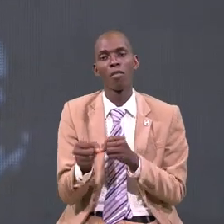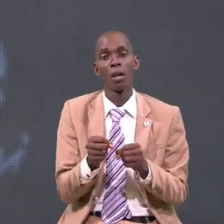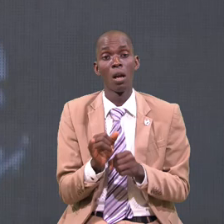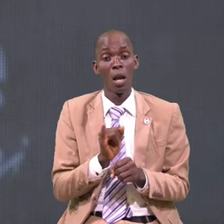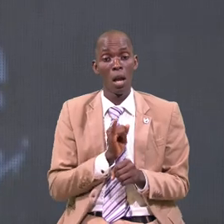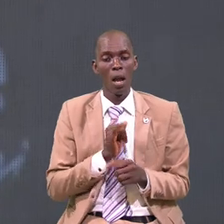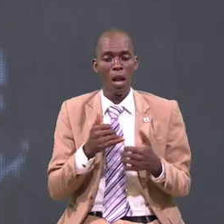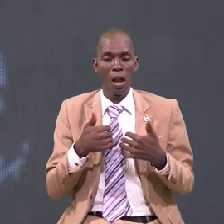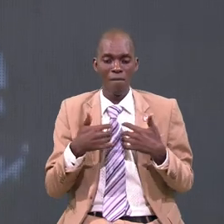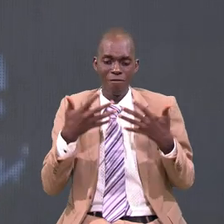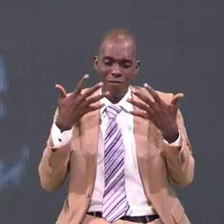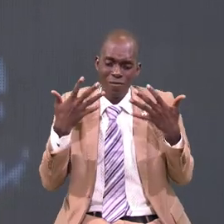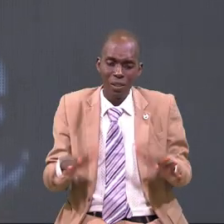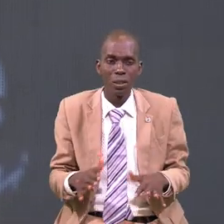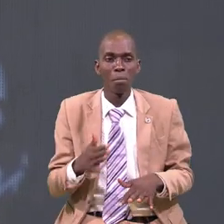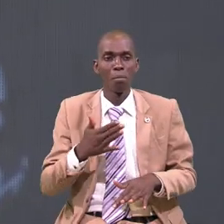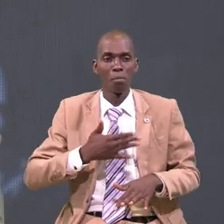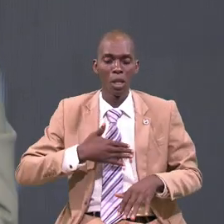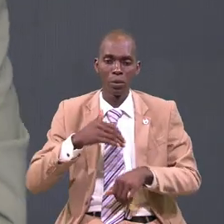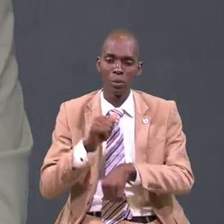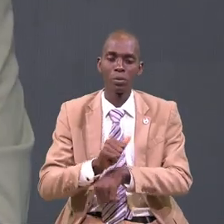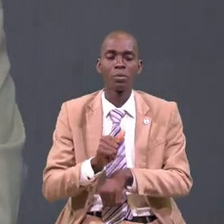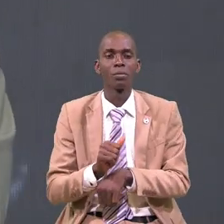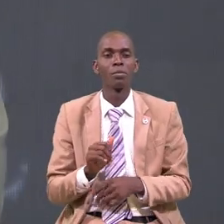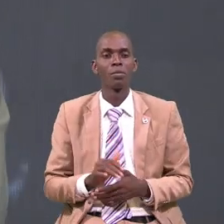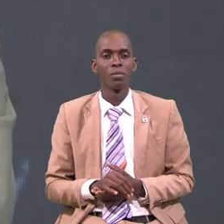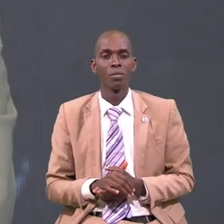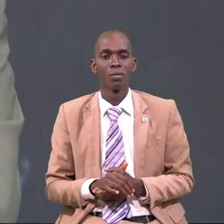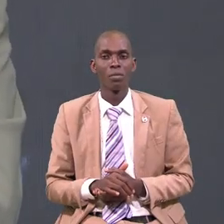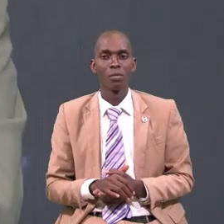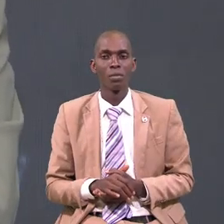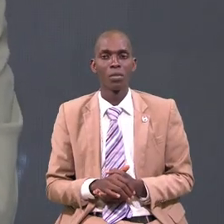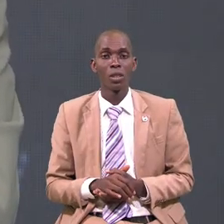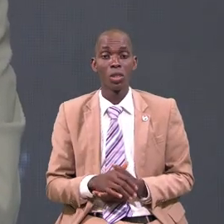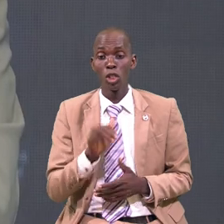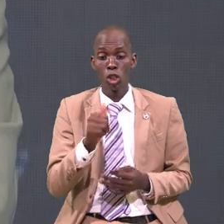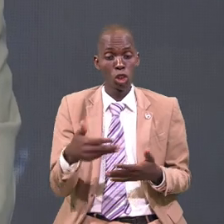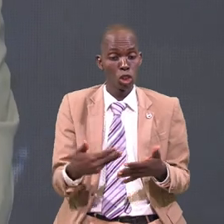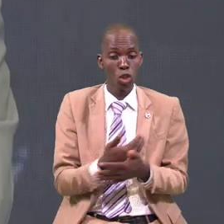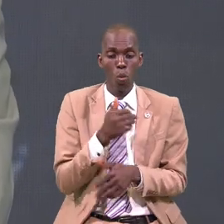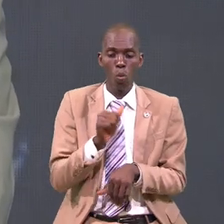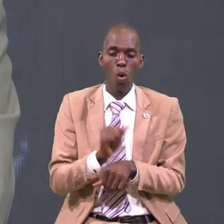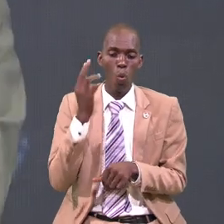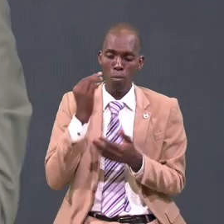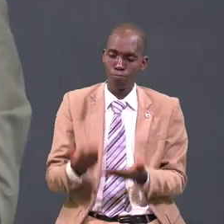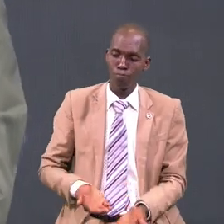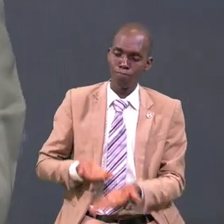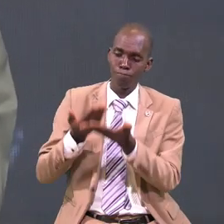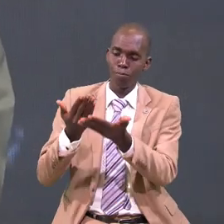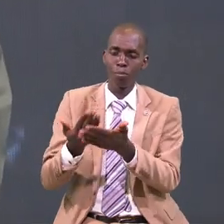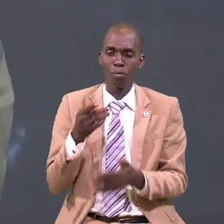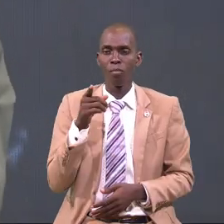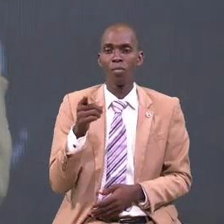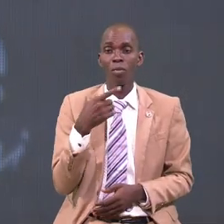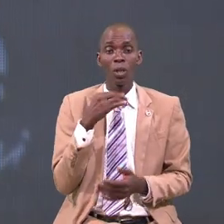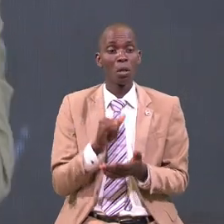finished my course. He knew what was said before him. He said,